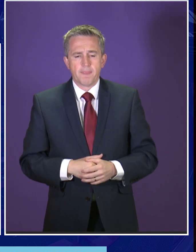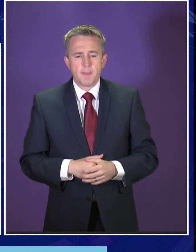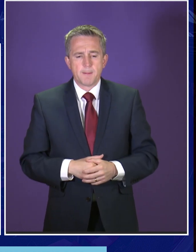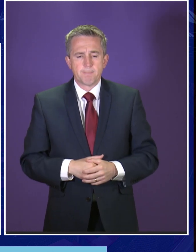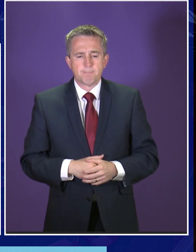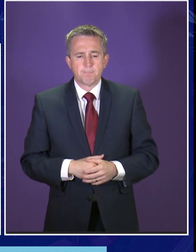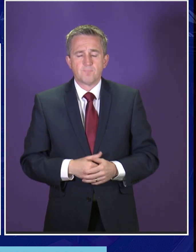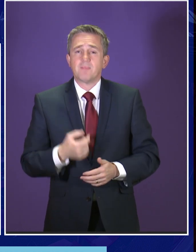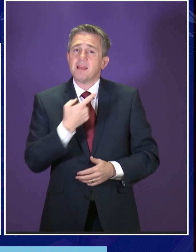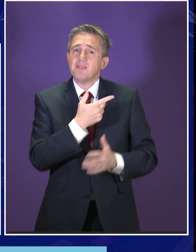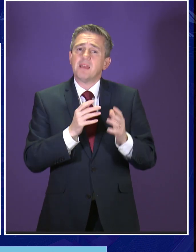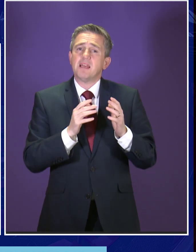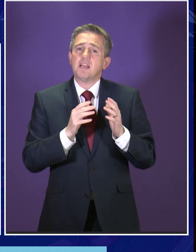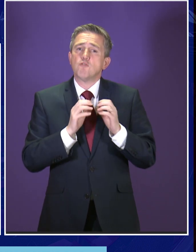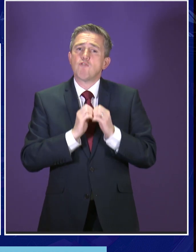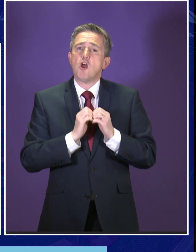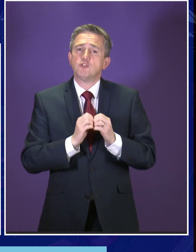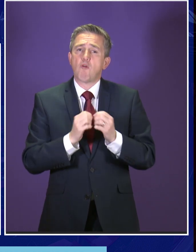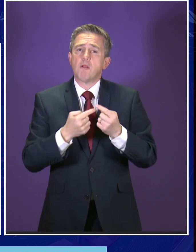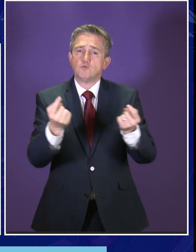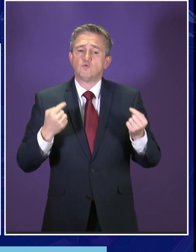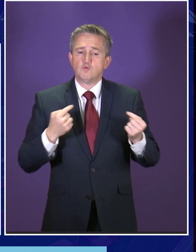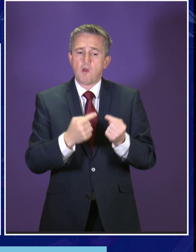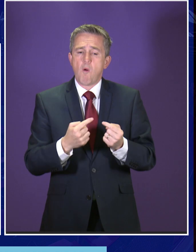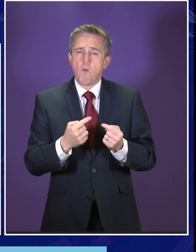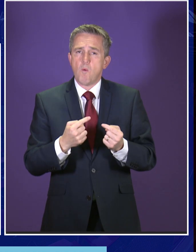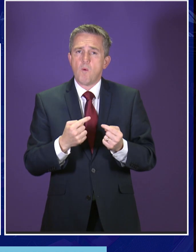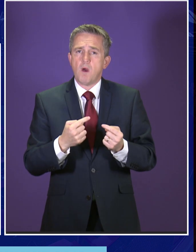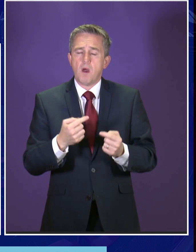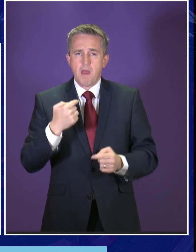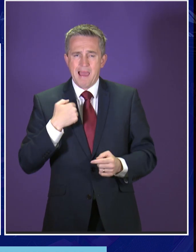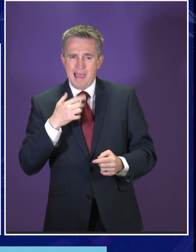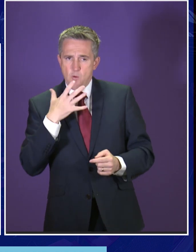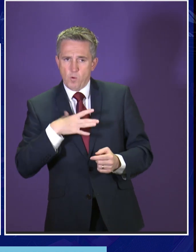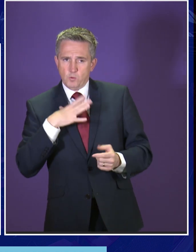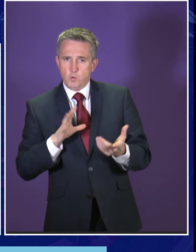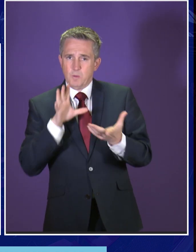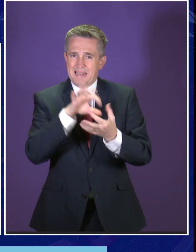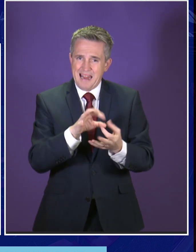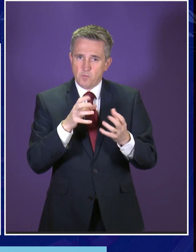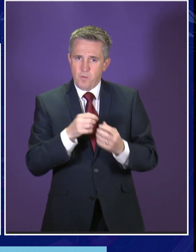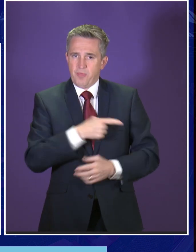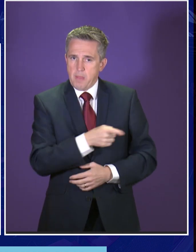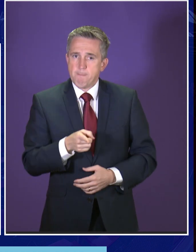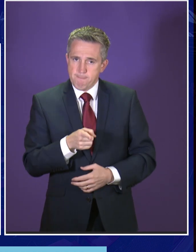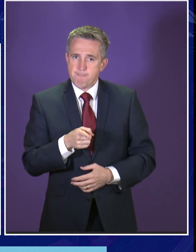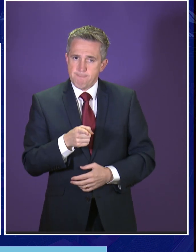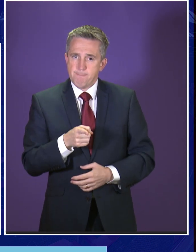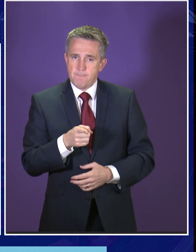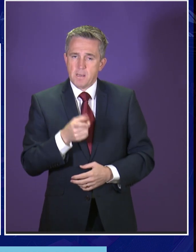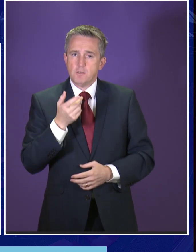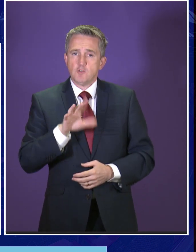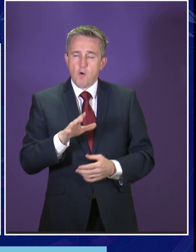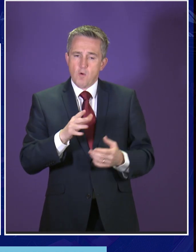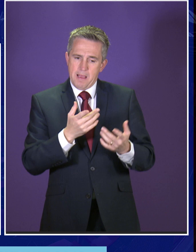So, in the rehearsal studio, I tried to connect with this live experience of being with. To this end, in the